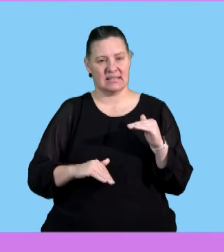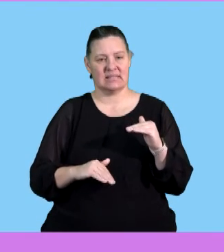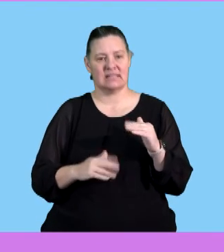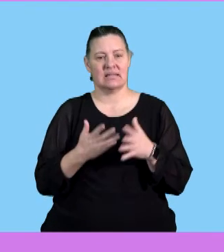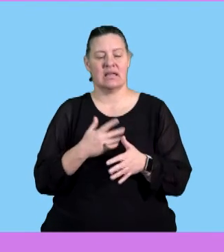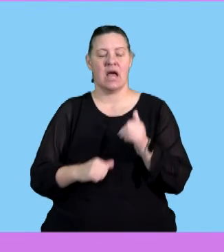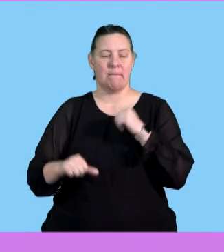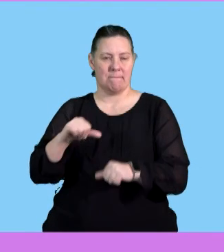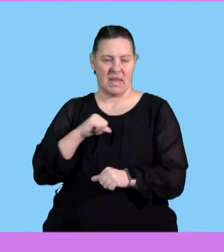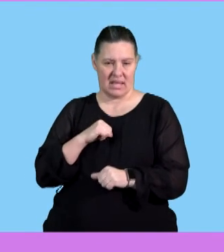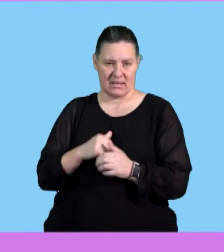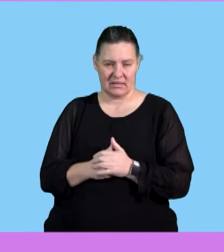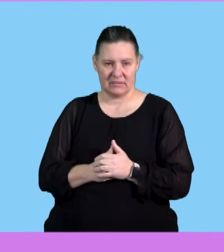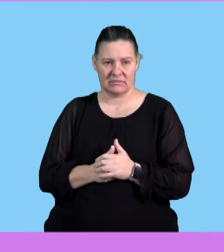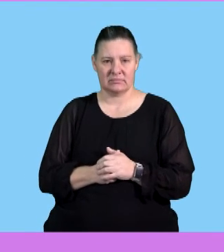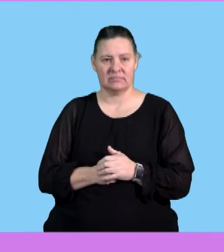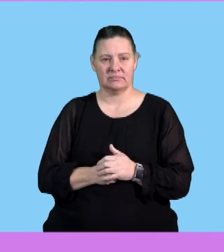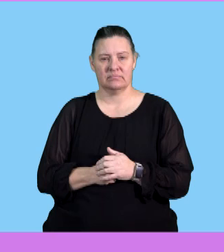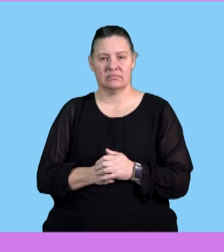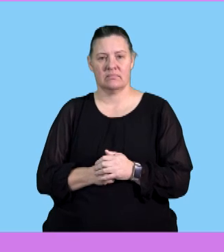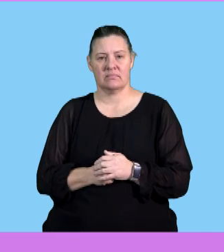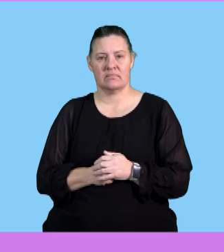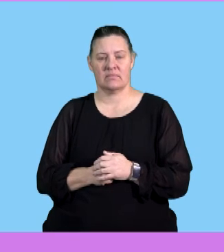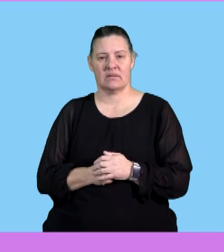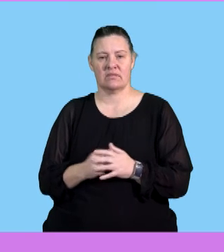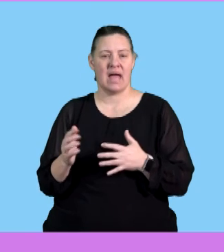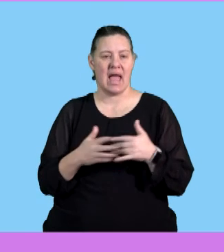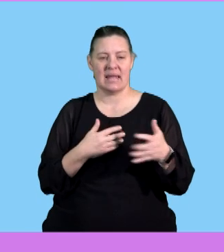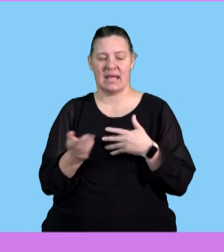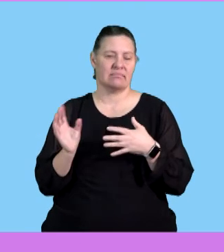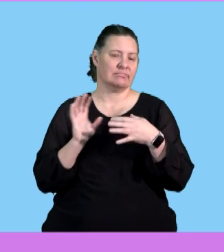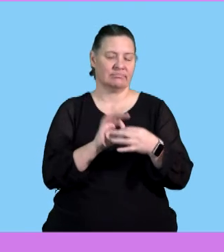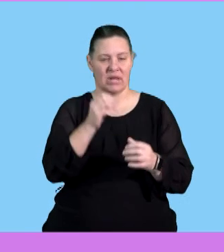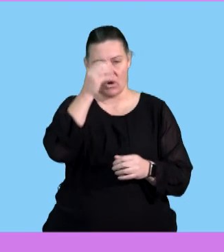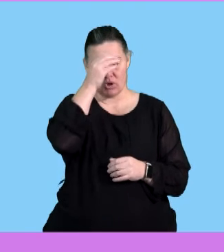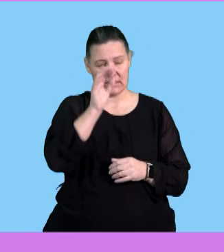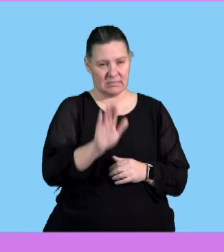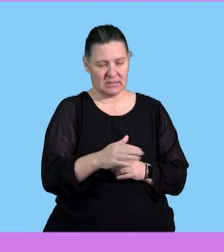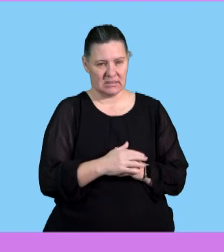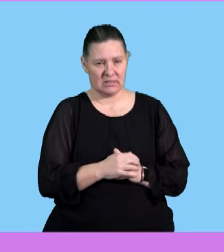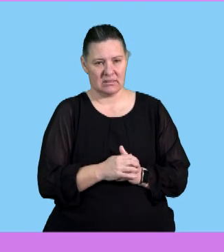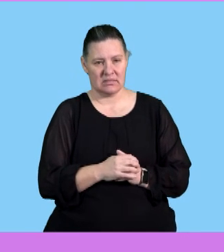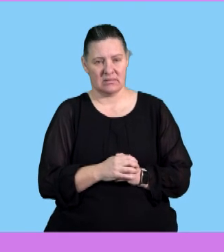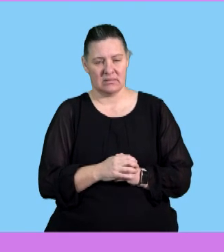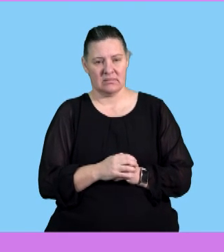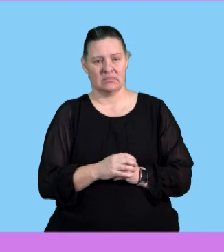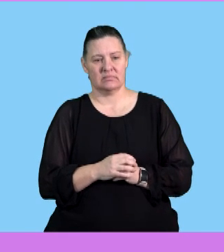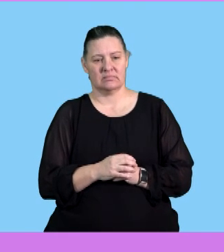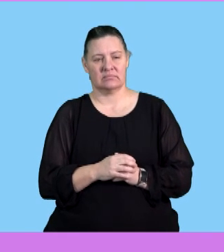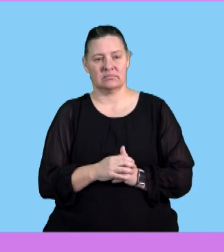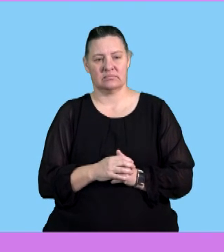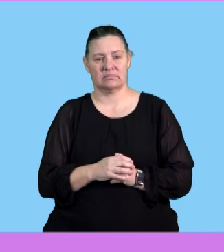less returns. Now remember, anything that is relevant to this concept, it is